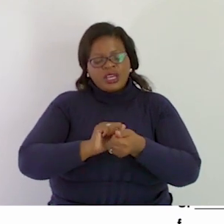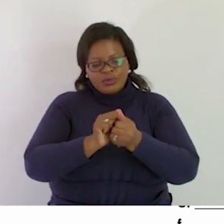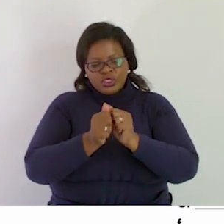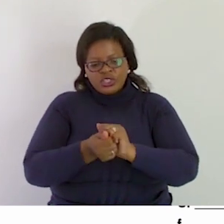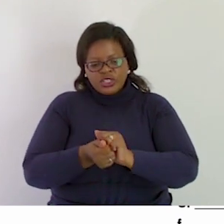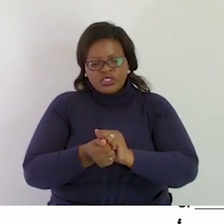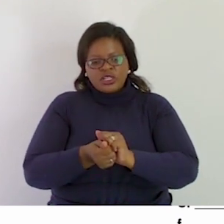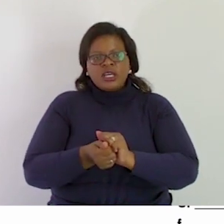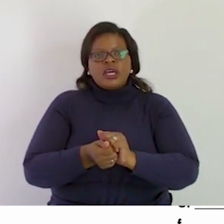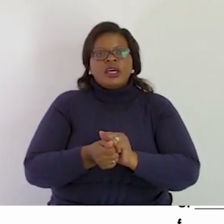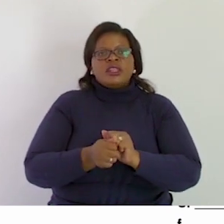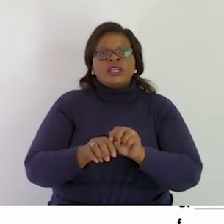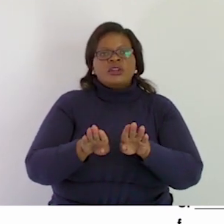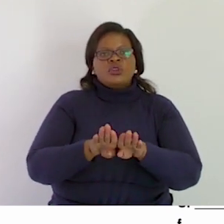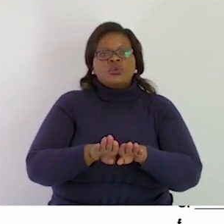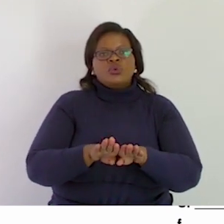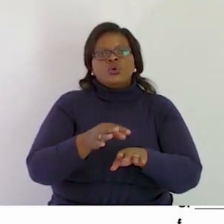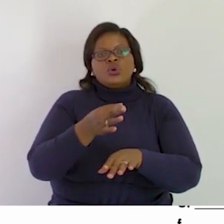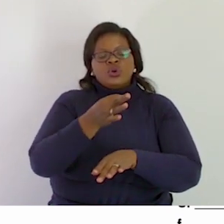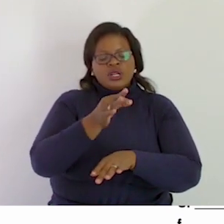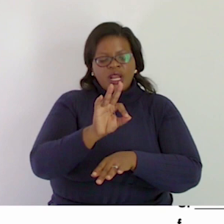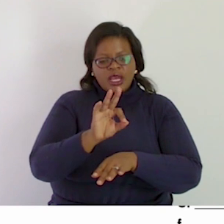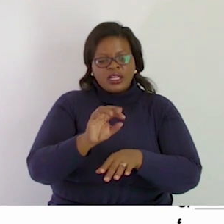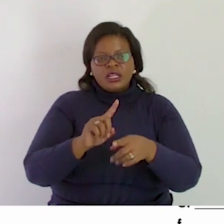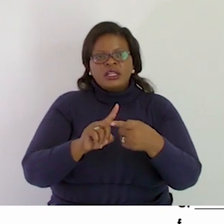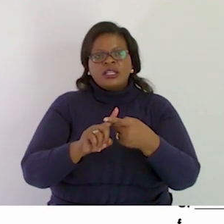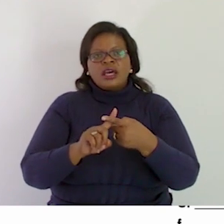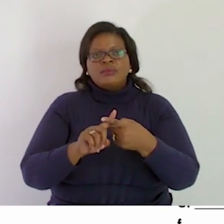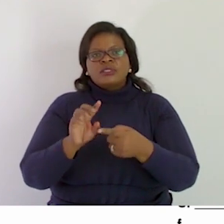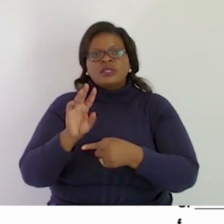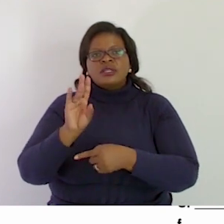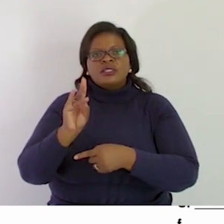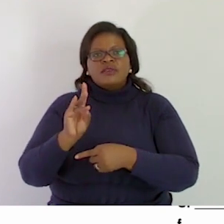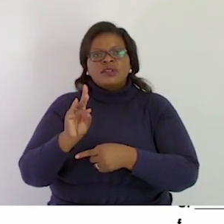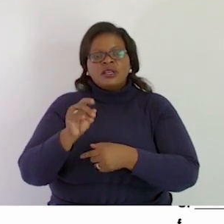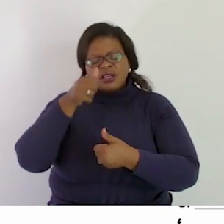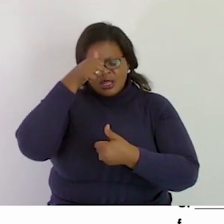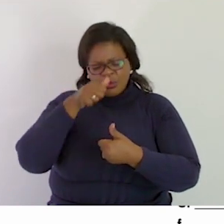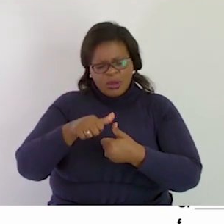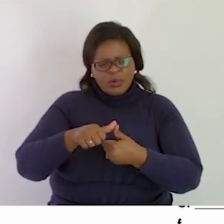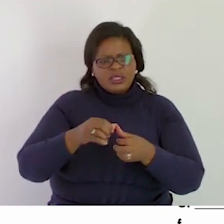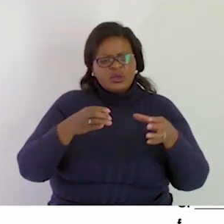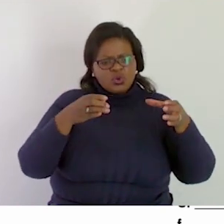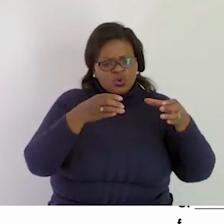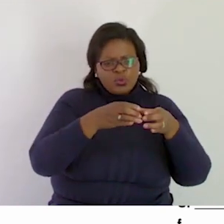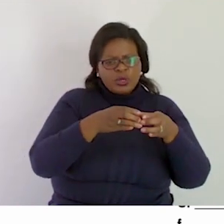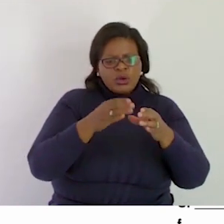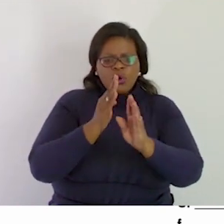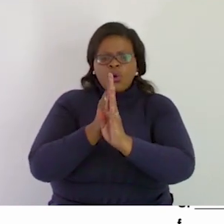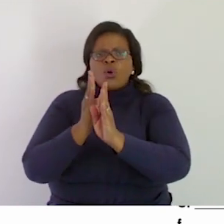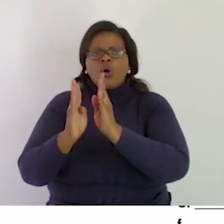7. What was applied there? Remember, is it grouping, is it order, or is